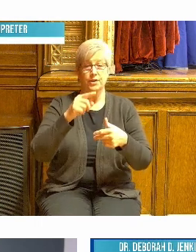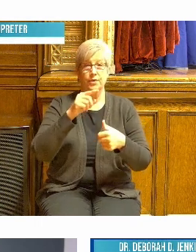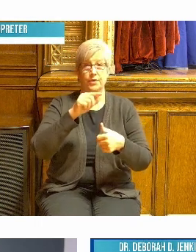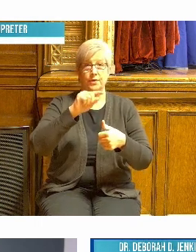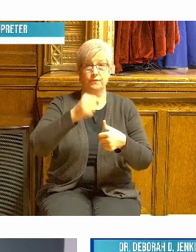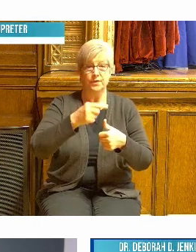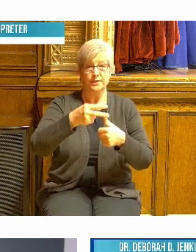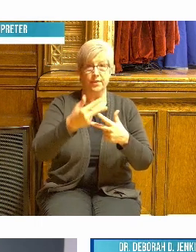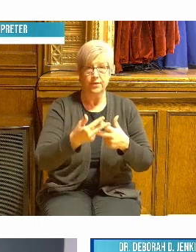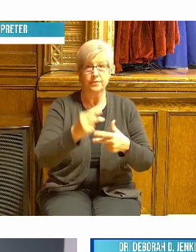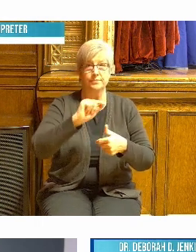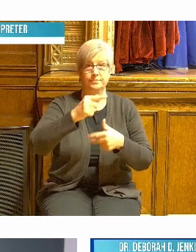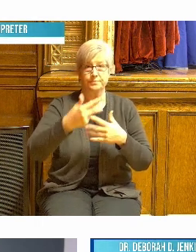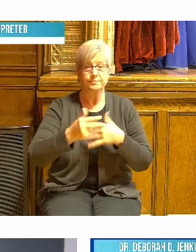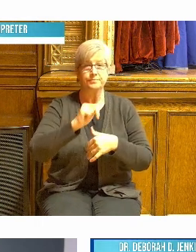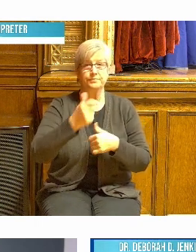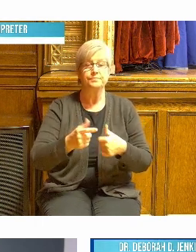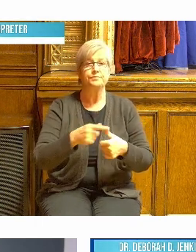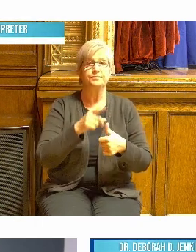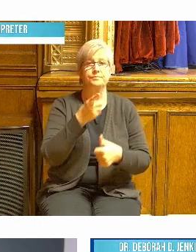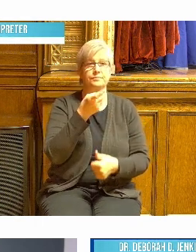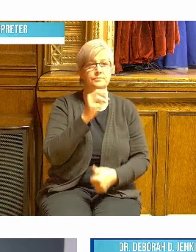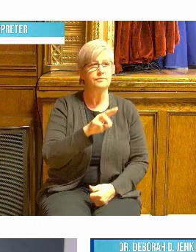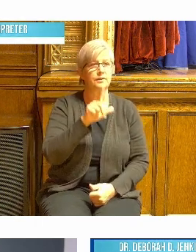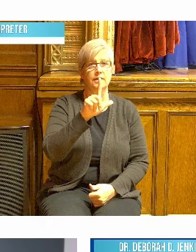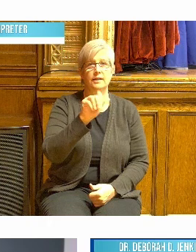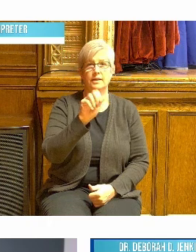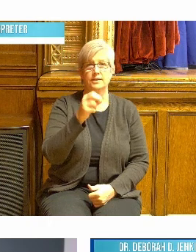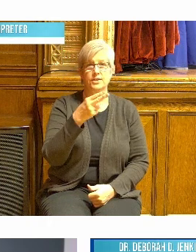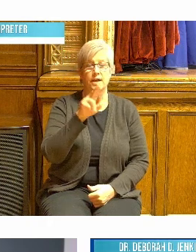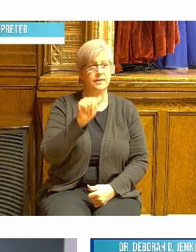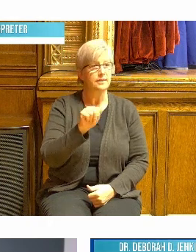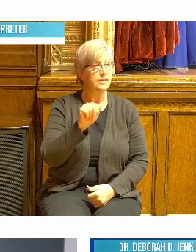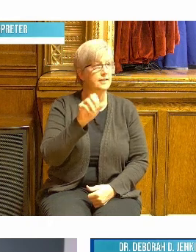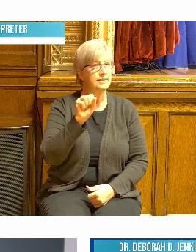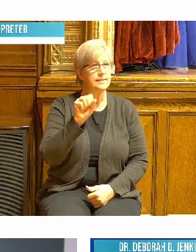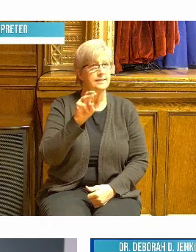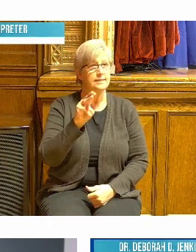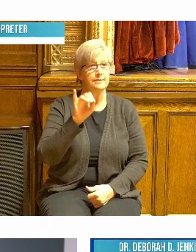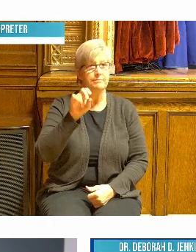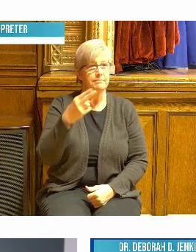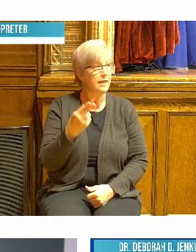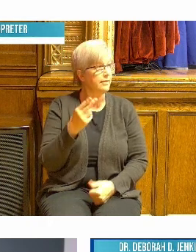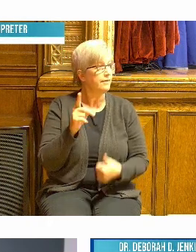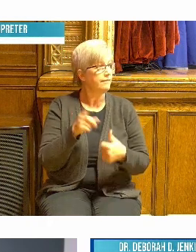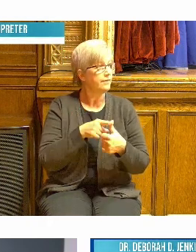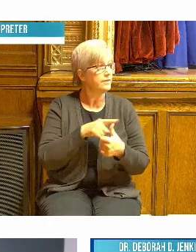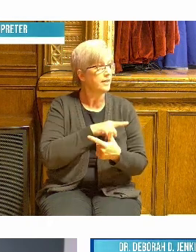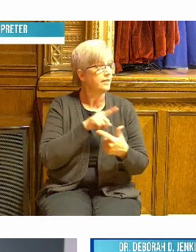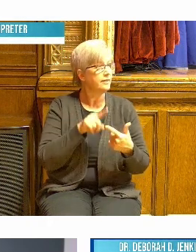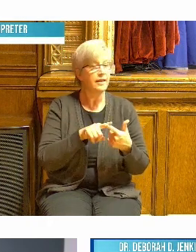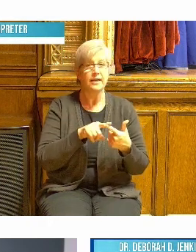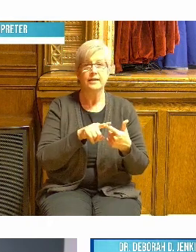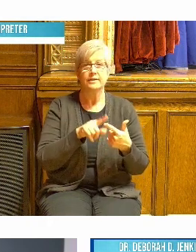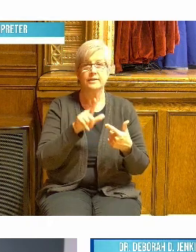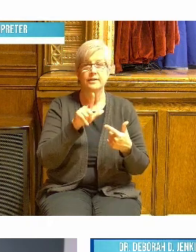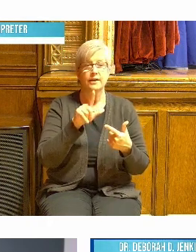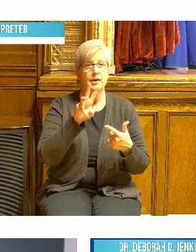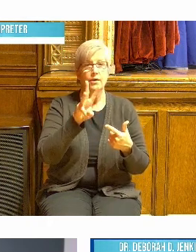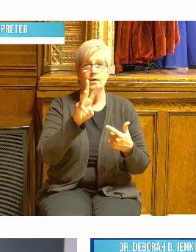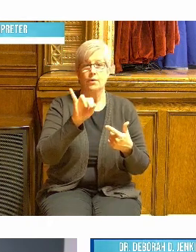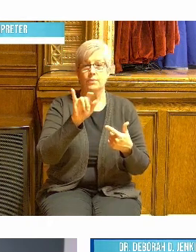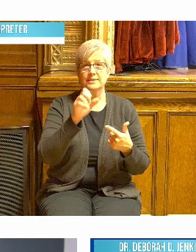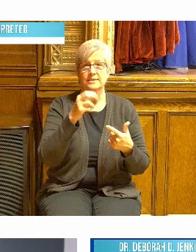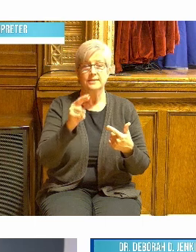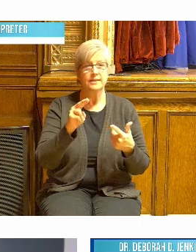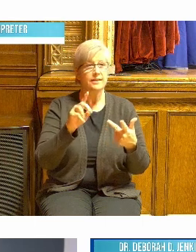can prepare, and we have Dr. LaShonda Leslie Smith, who is first, and then we have Lamika Wilson